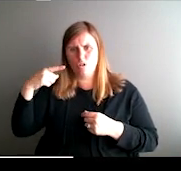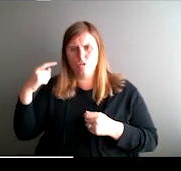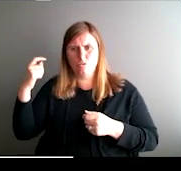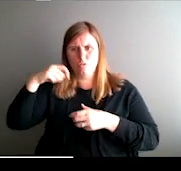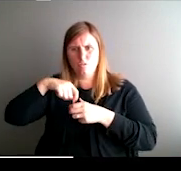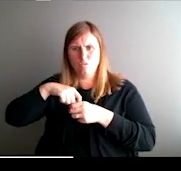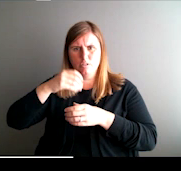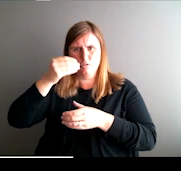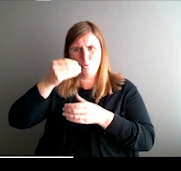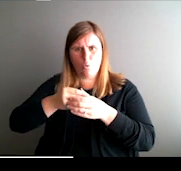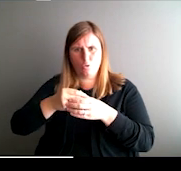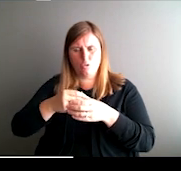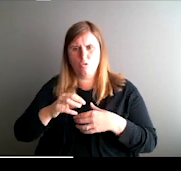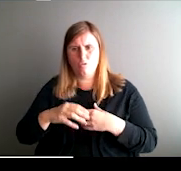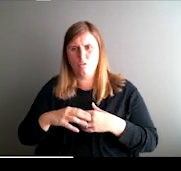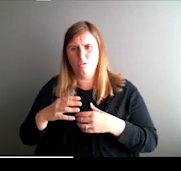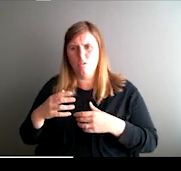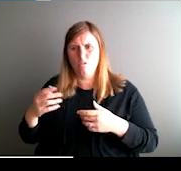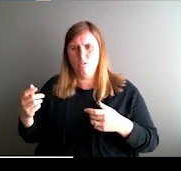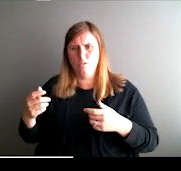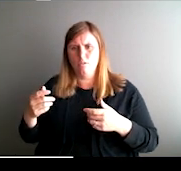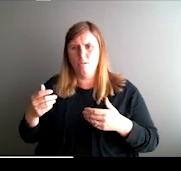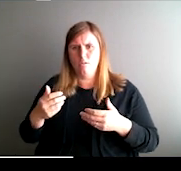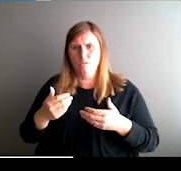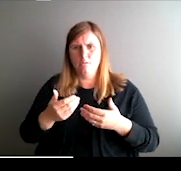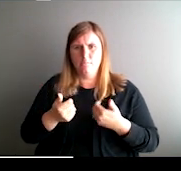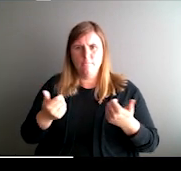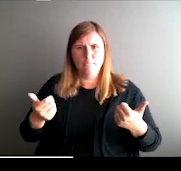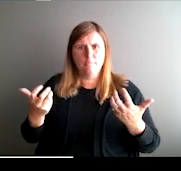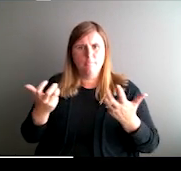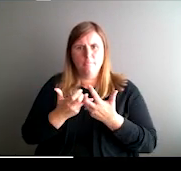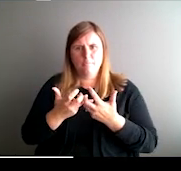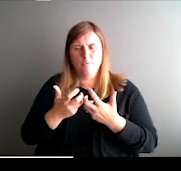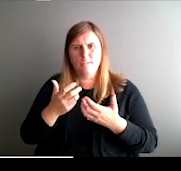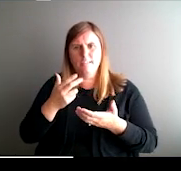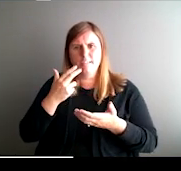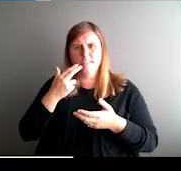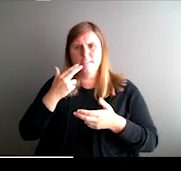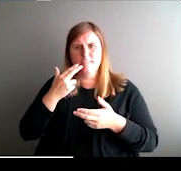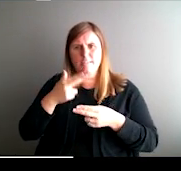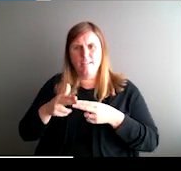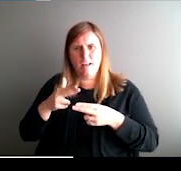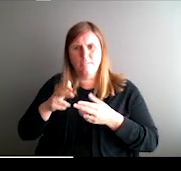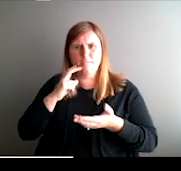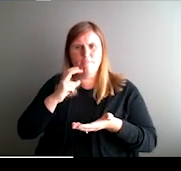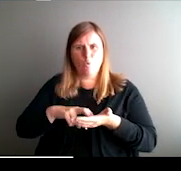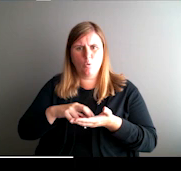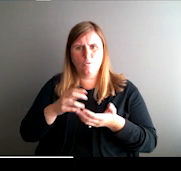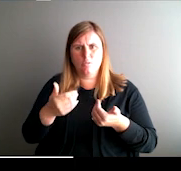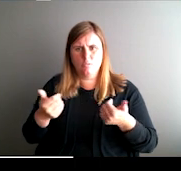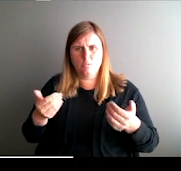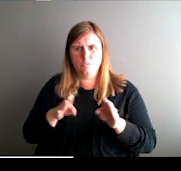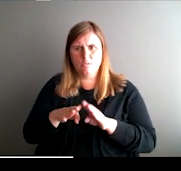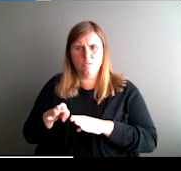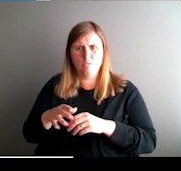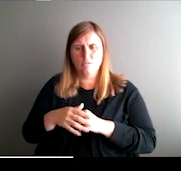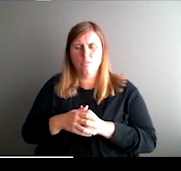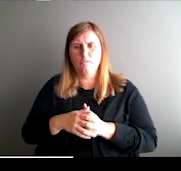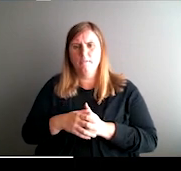toothbrush holder. It might be matching by sorting silverware or something related that they can then go somewhere and do something